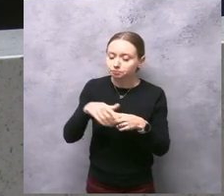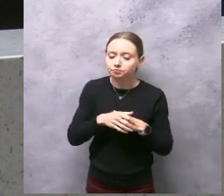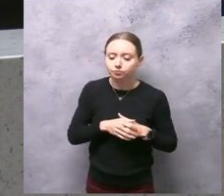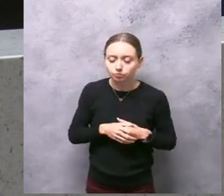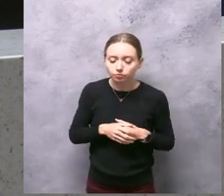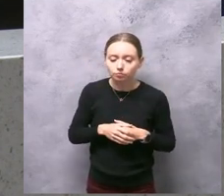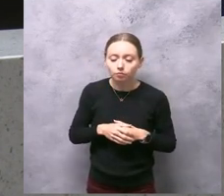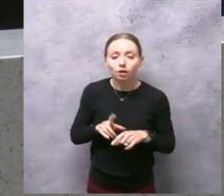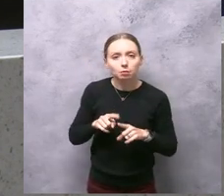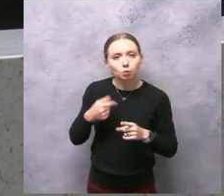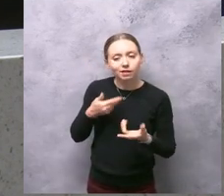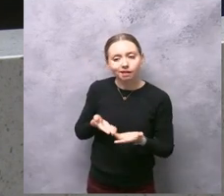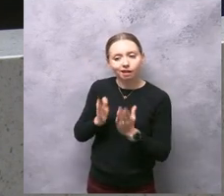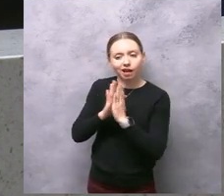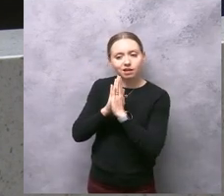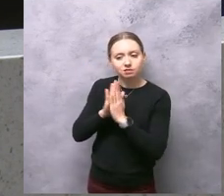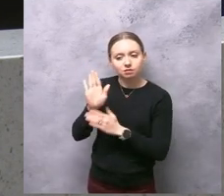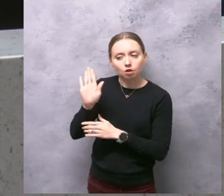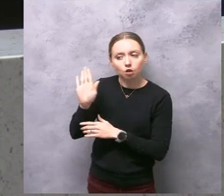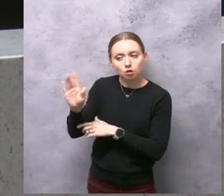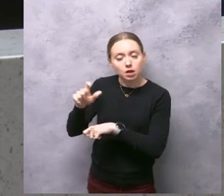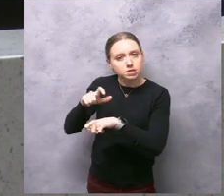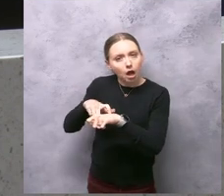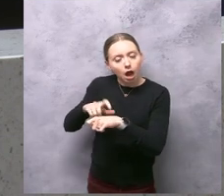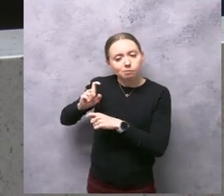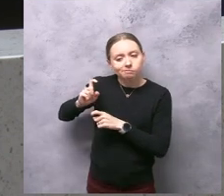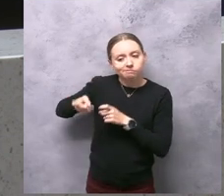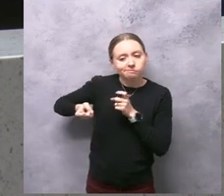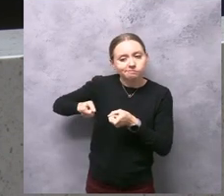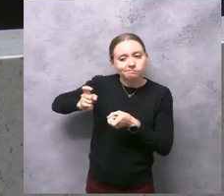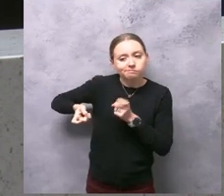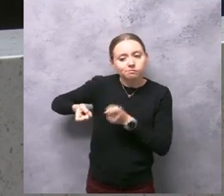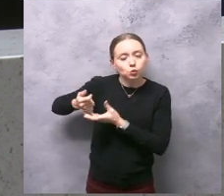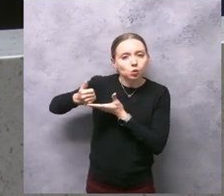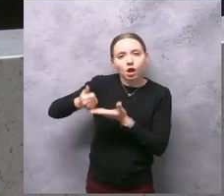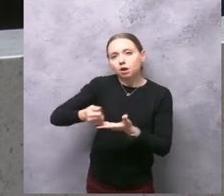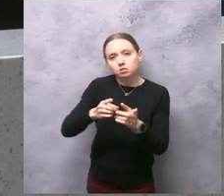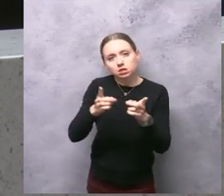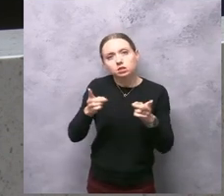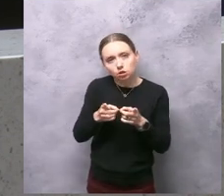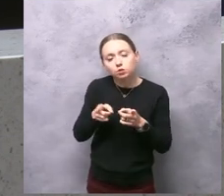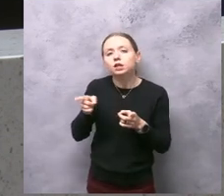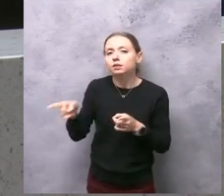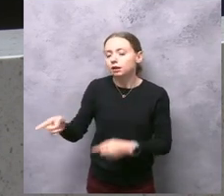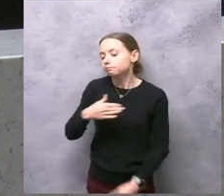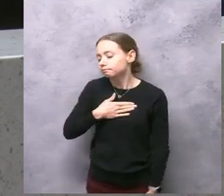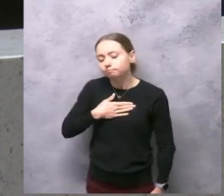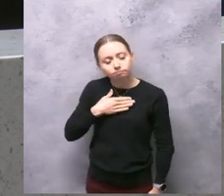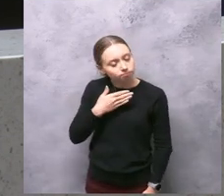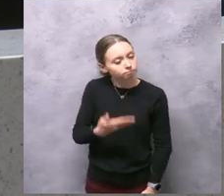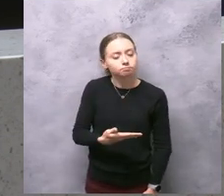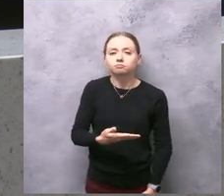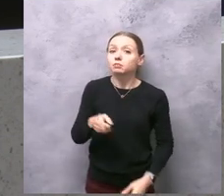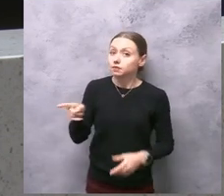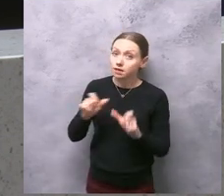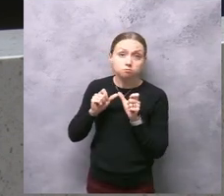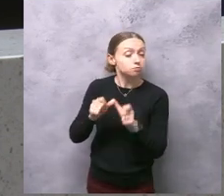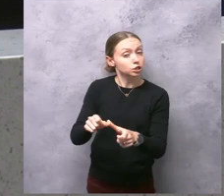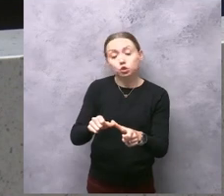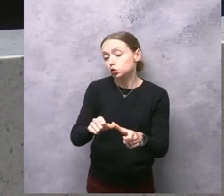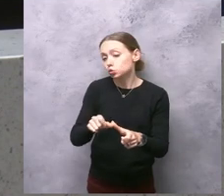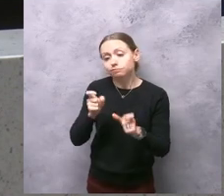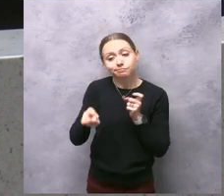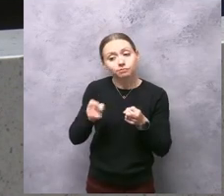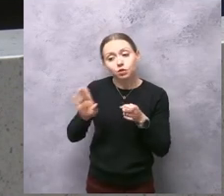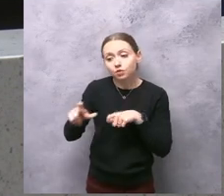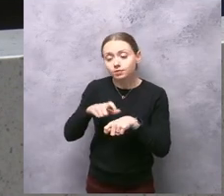asked for their extra time to give consideration to help the district, and they gave it. And they continue to give it right now. Thank you